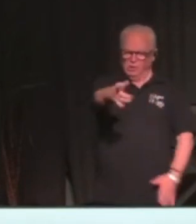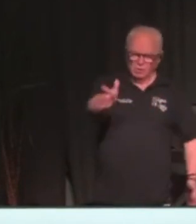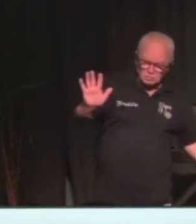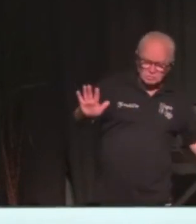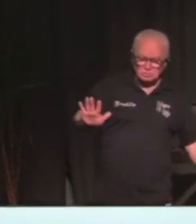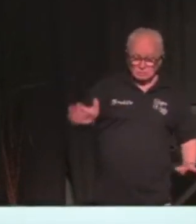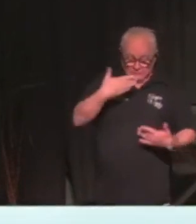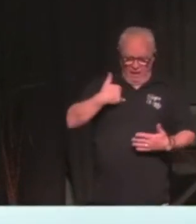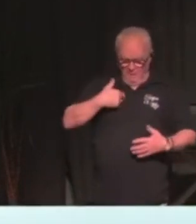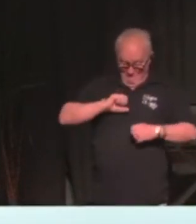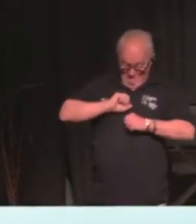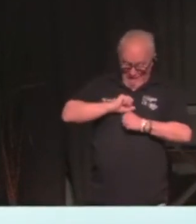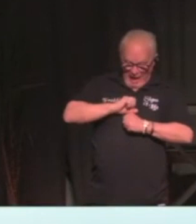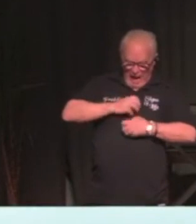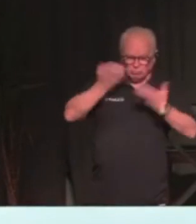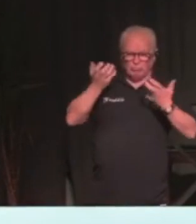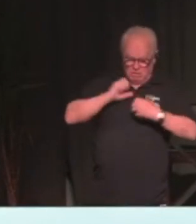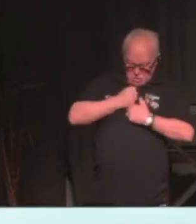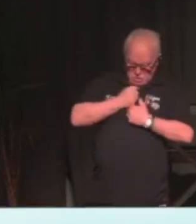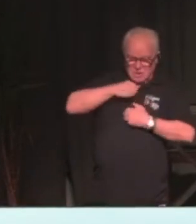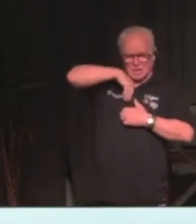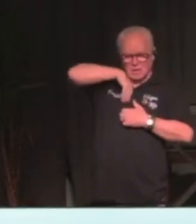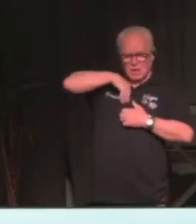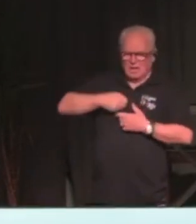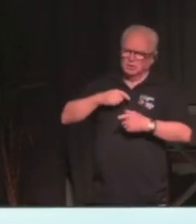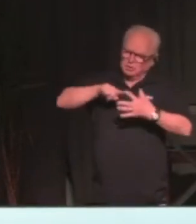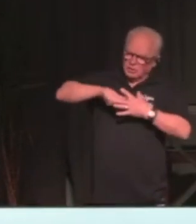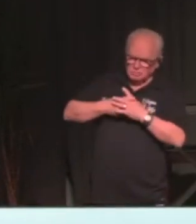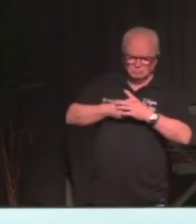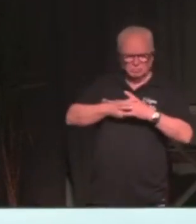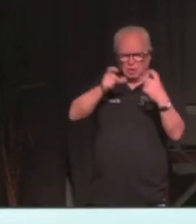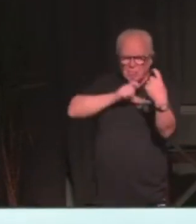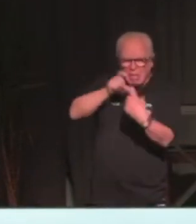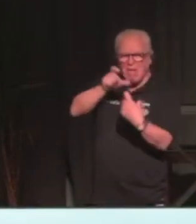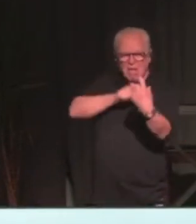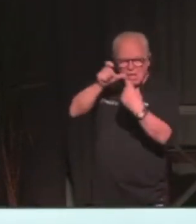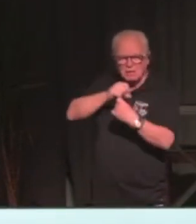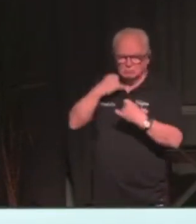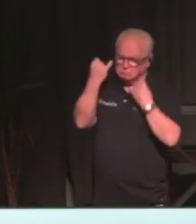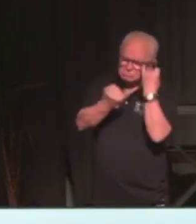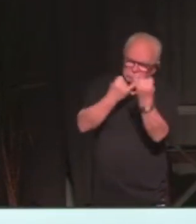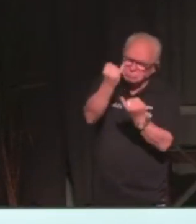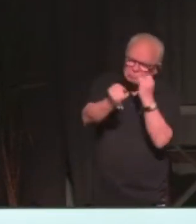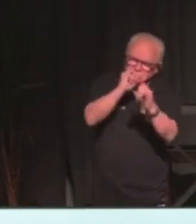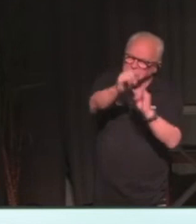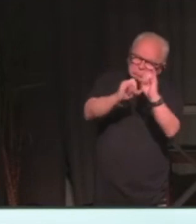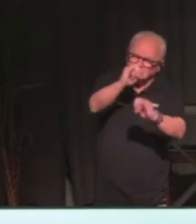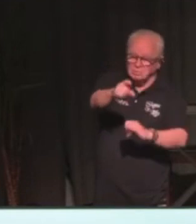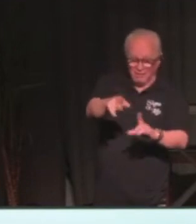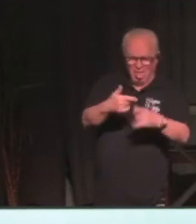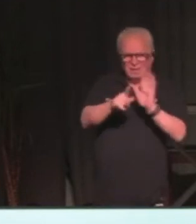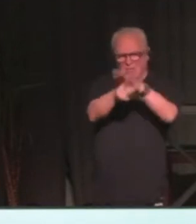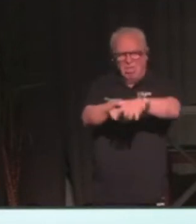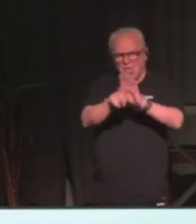if that anger takes us to be murmuring and to be complaining and criticizing and condemning and bringing